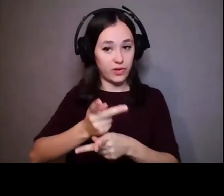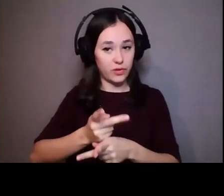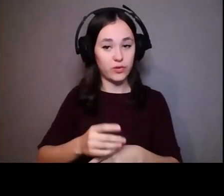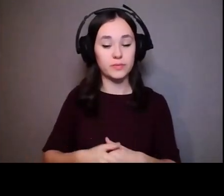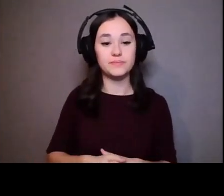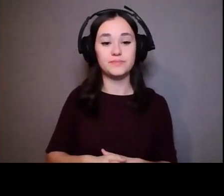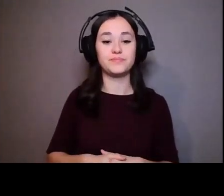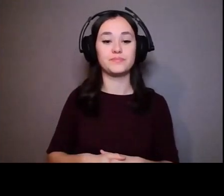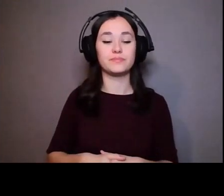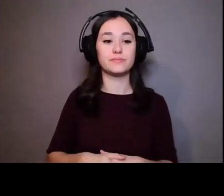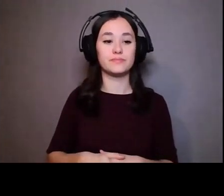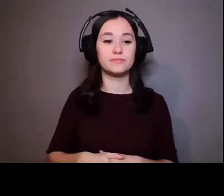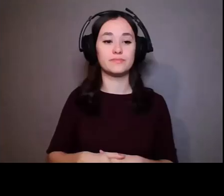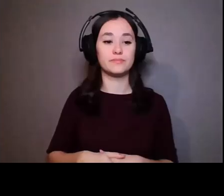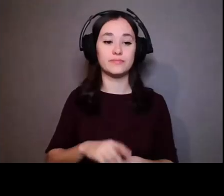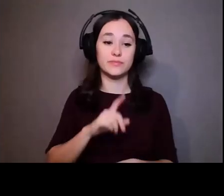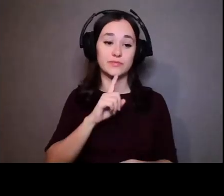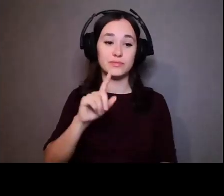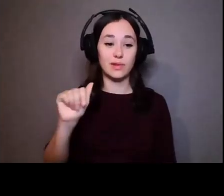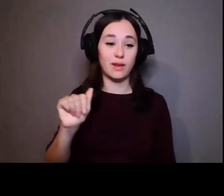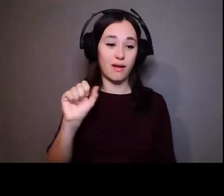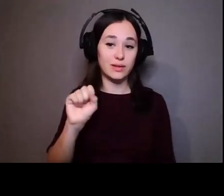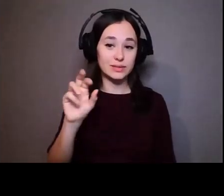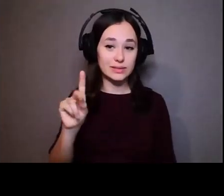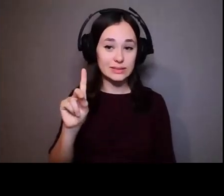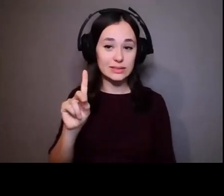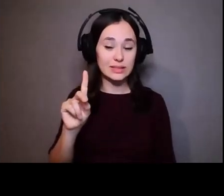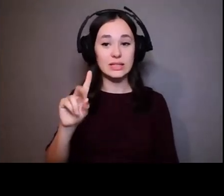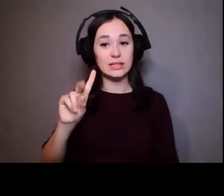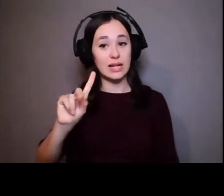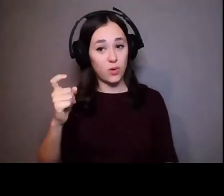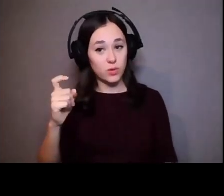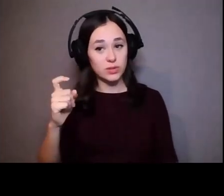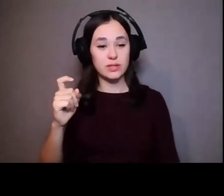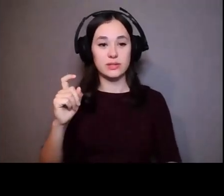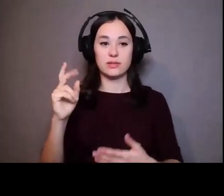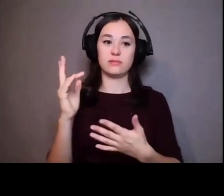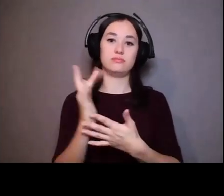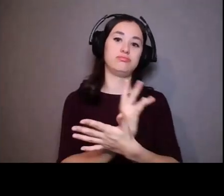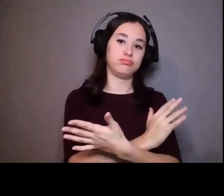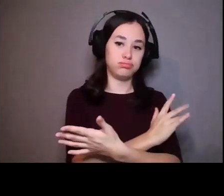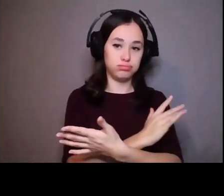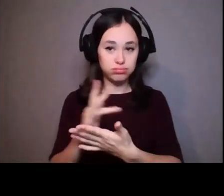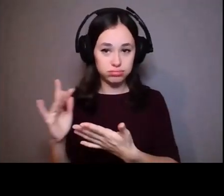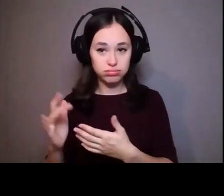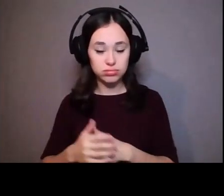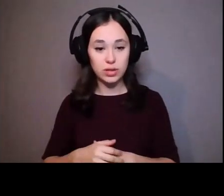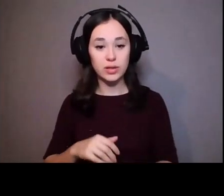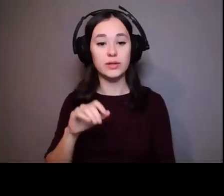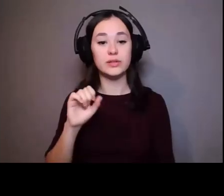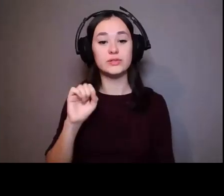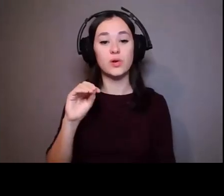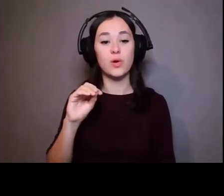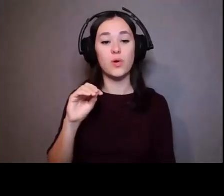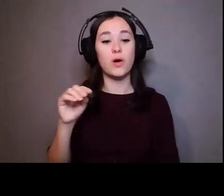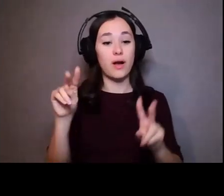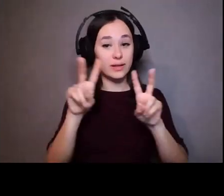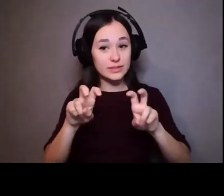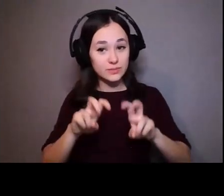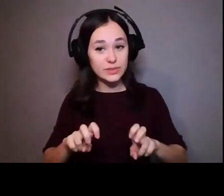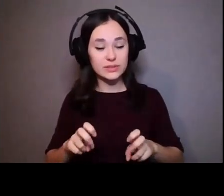Given the broad nature of ASD diagnosis, assessments are essential to calibrate the treatment